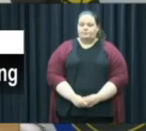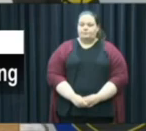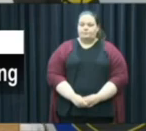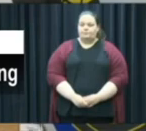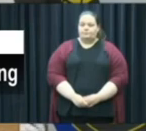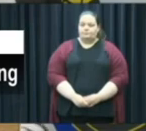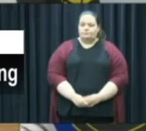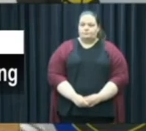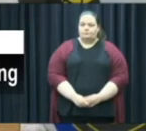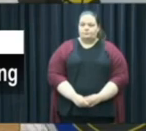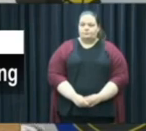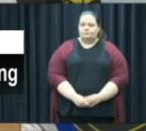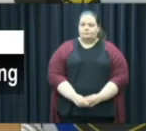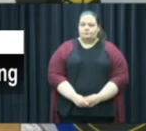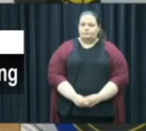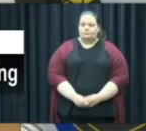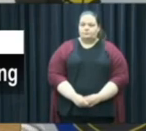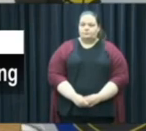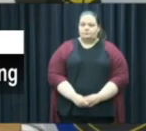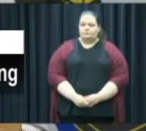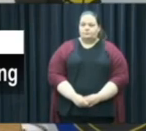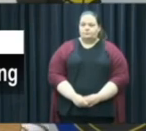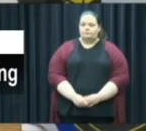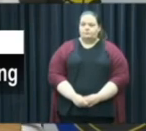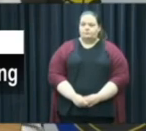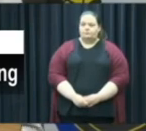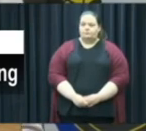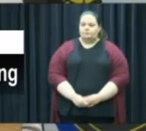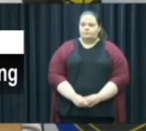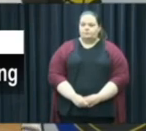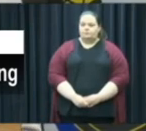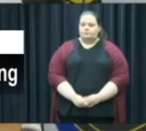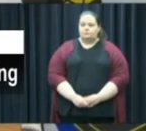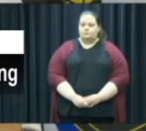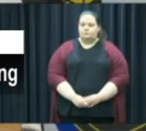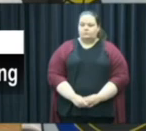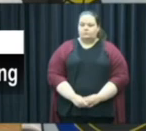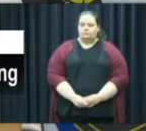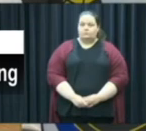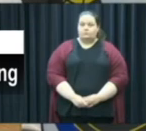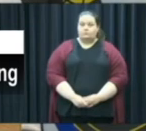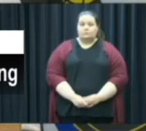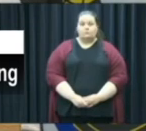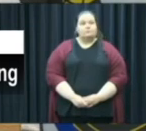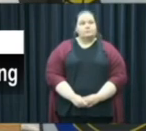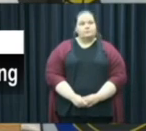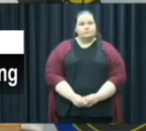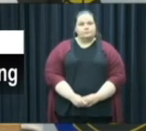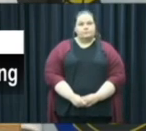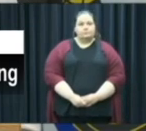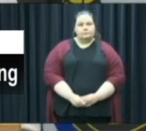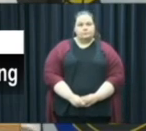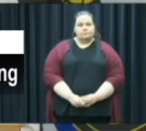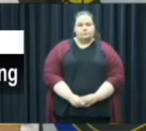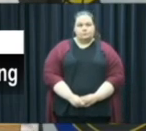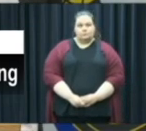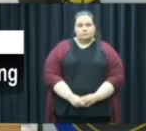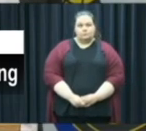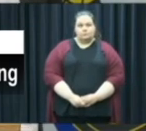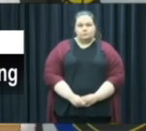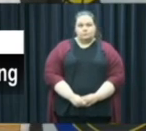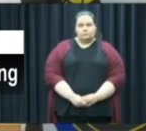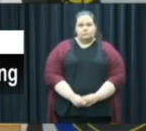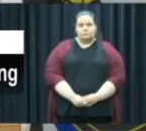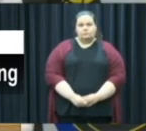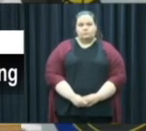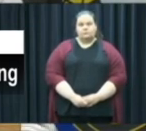réunir qui voulaient. Et je sais que ça causait de la peine. Le regroupement de 2 ménages n'est pas assez large pour inclure chaque grand-parent qui